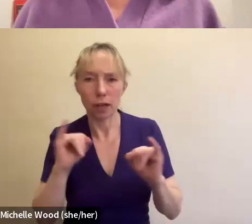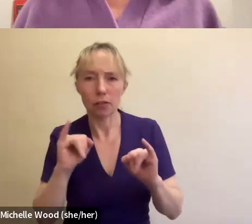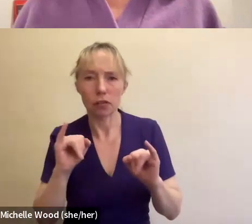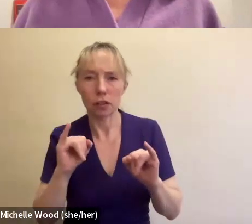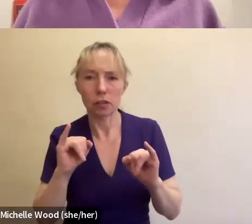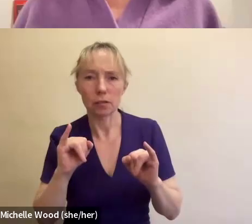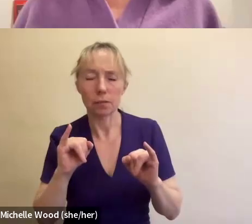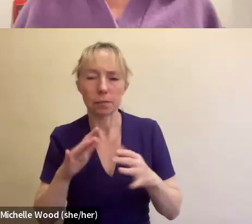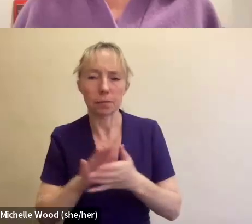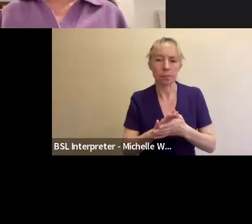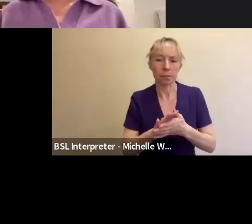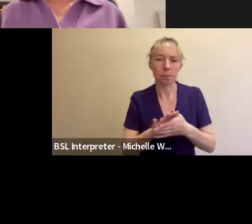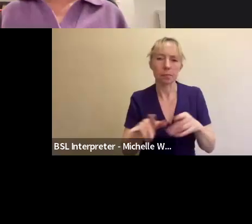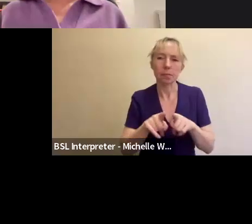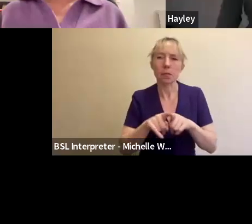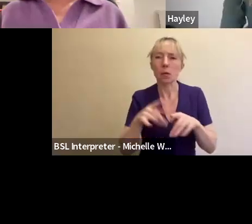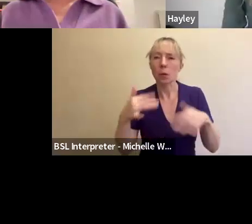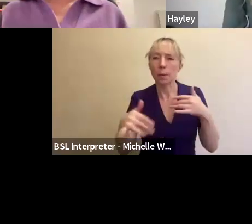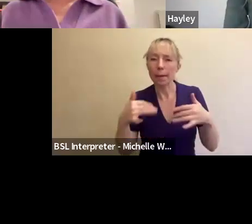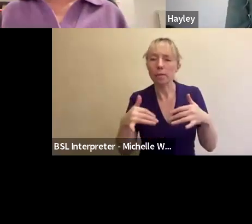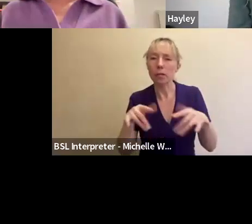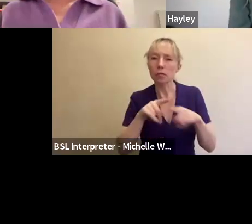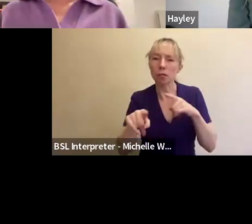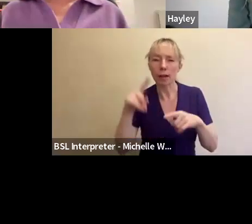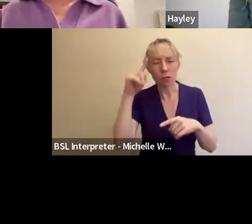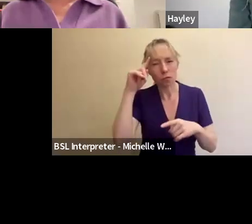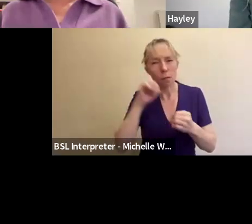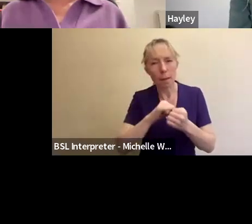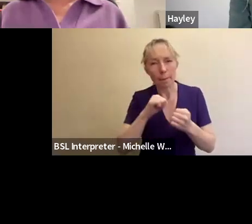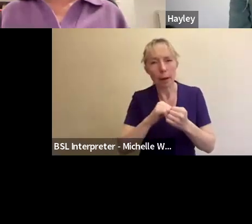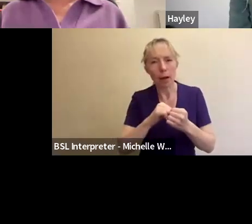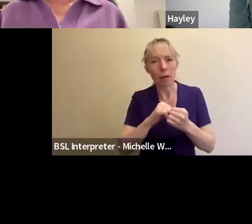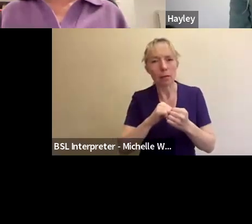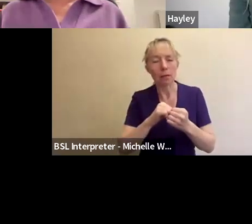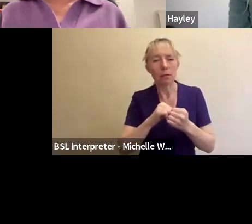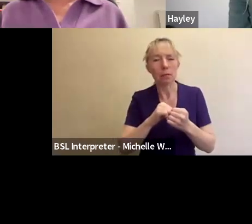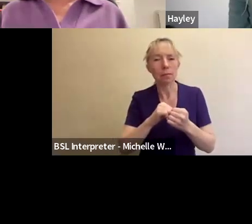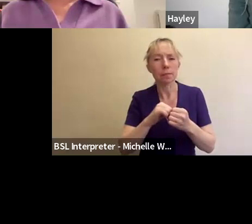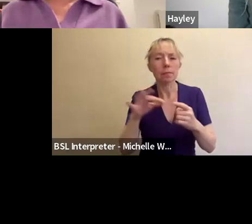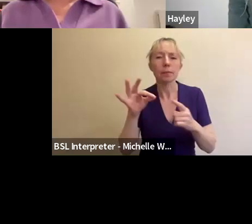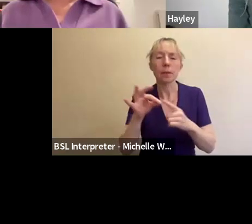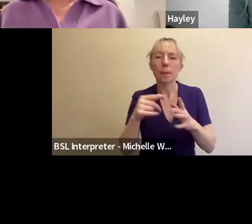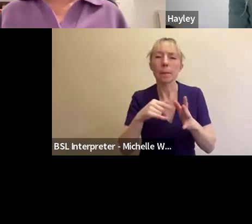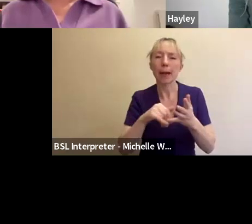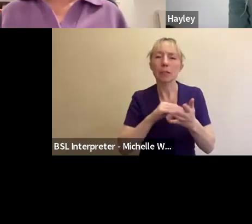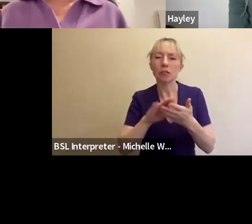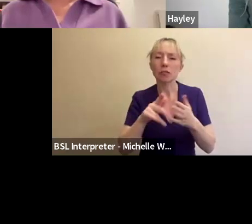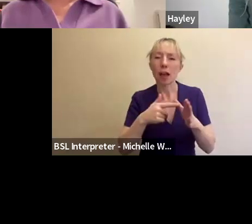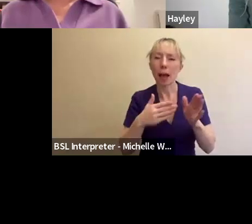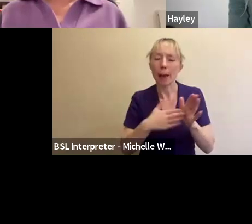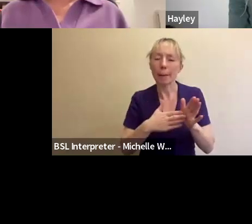it's also like very painful in trying to remember that. So Pasham definitely